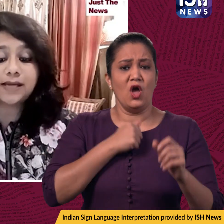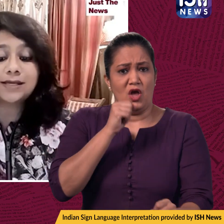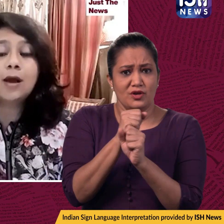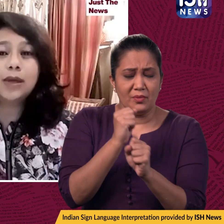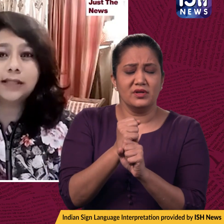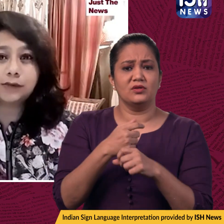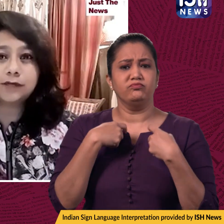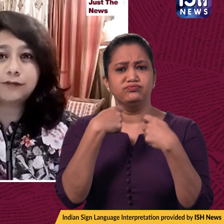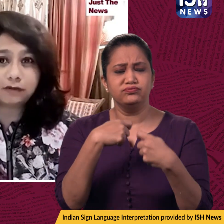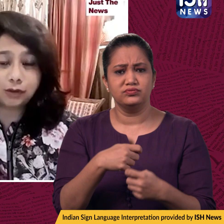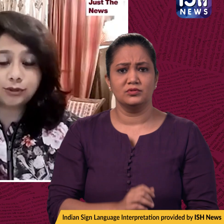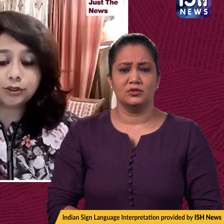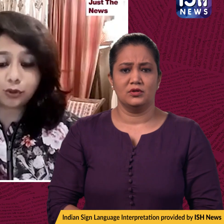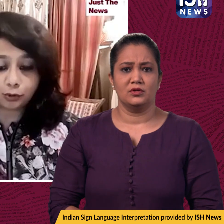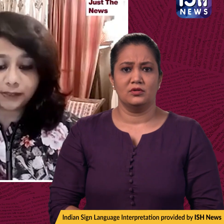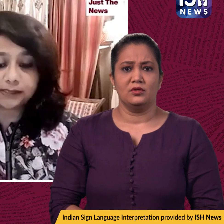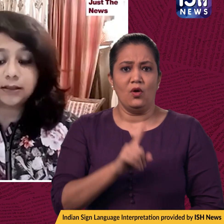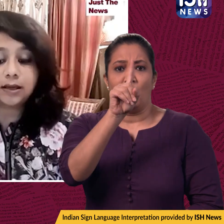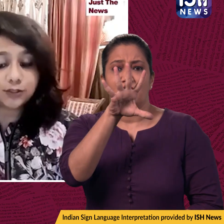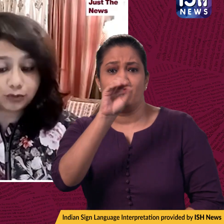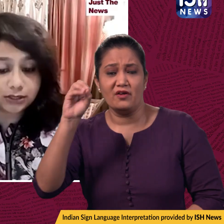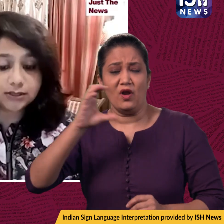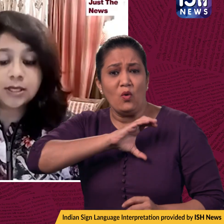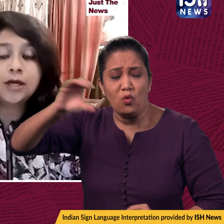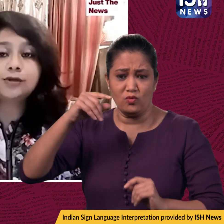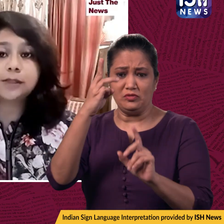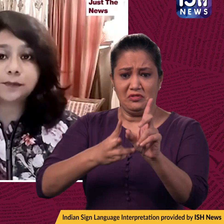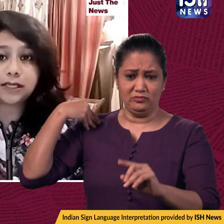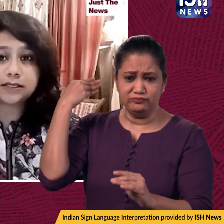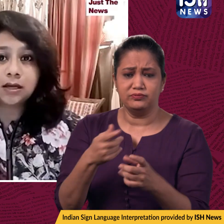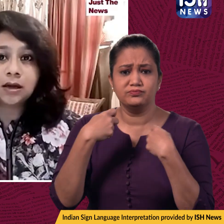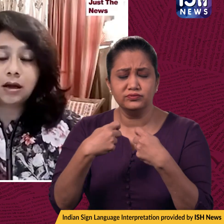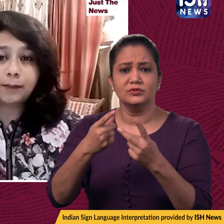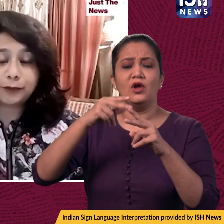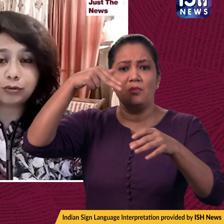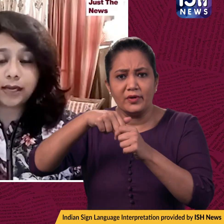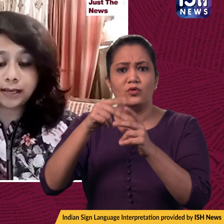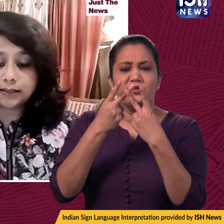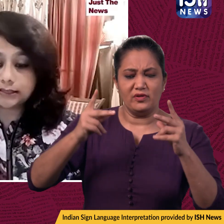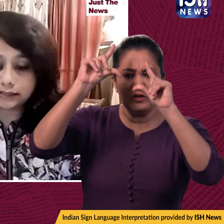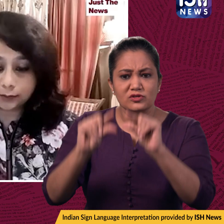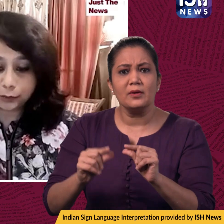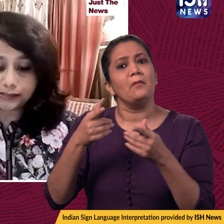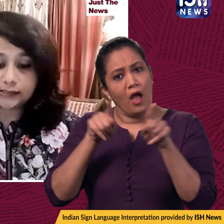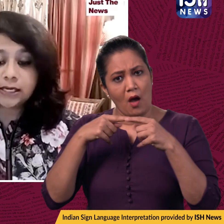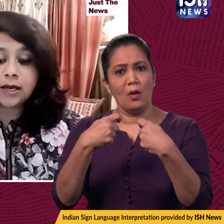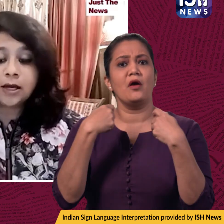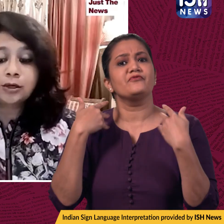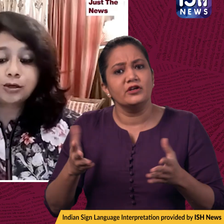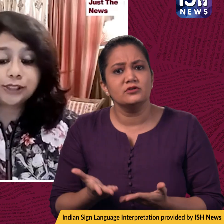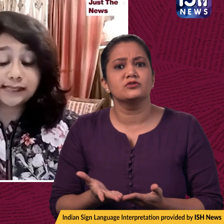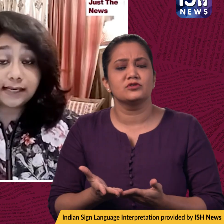had spent 1,500 crore rupees in the last 3 years to subsidize petrol and diesel